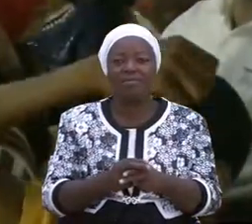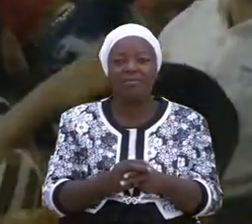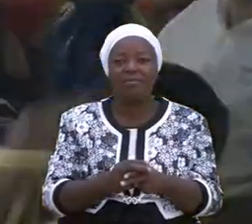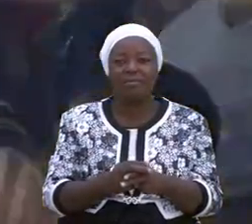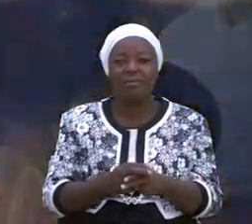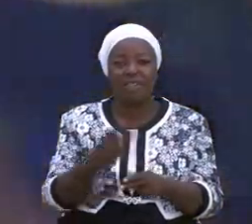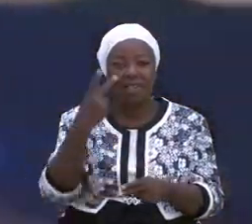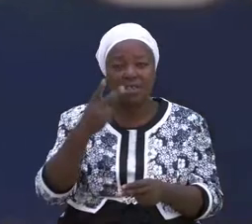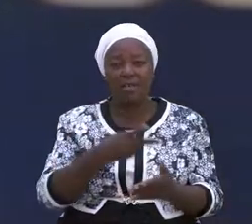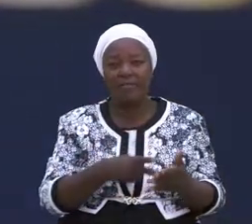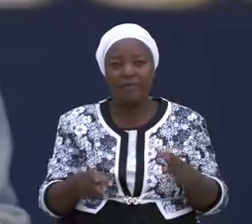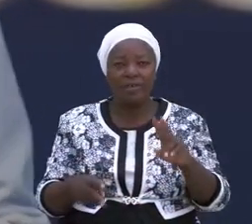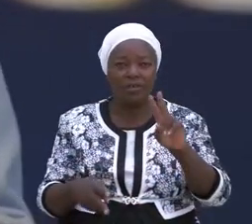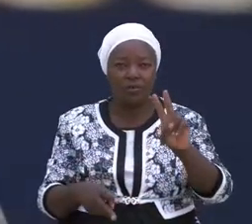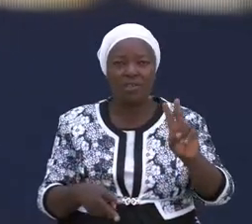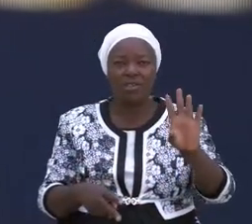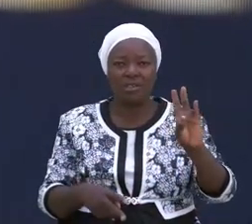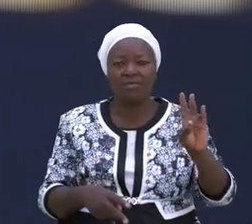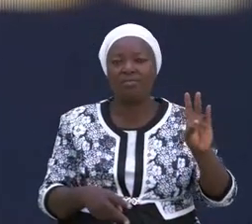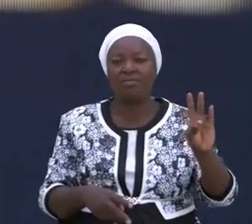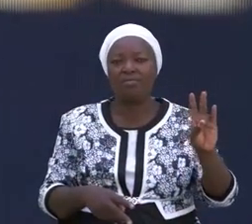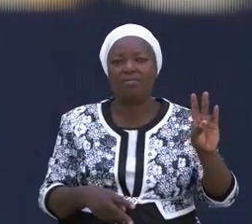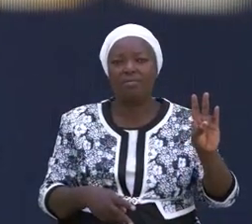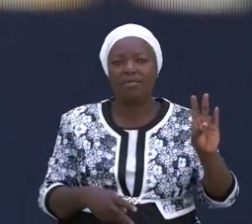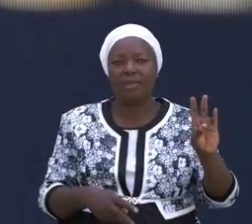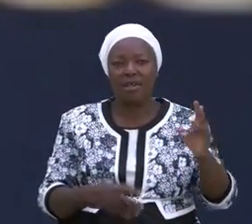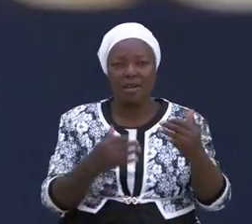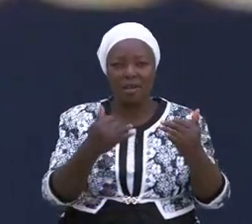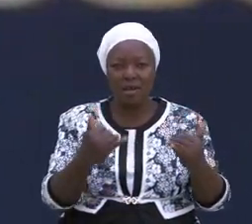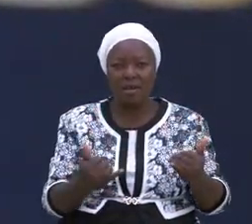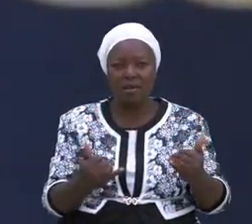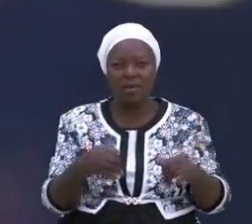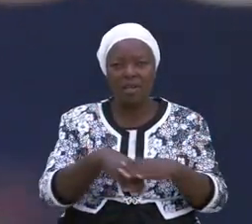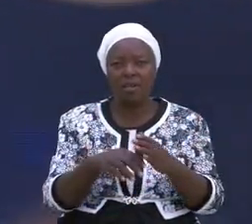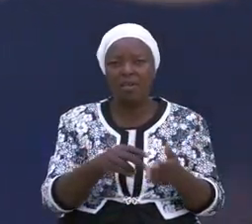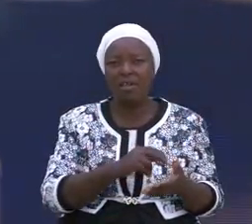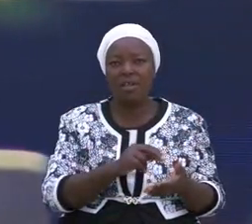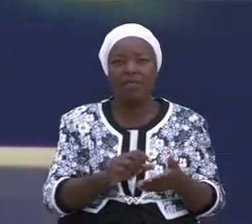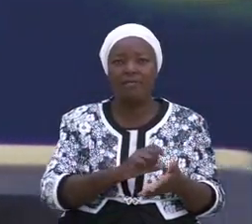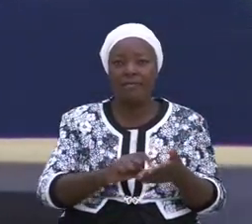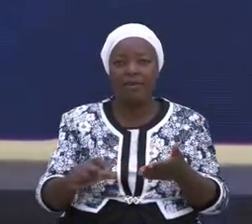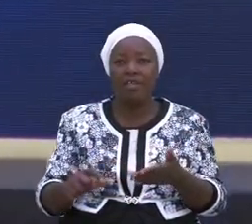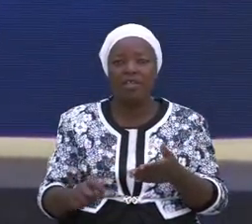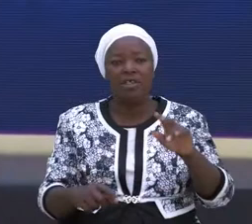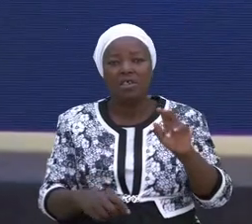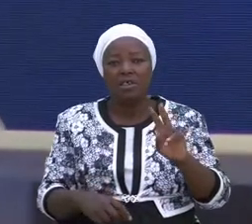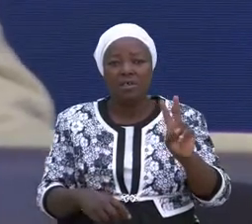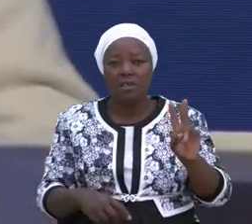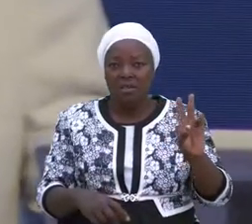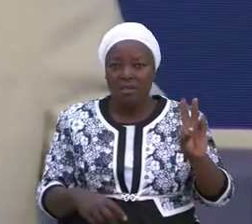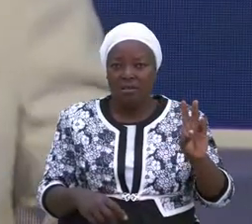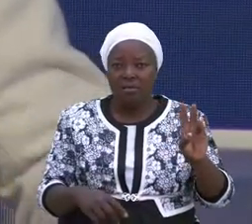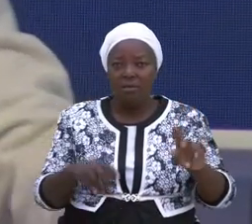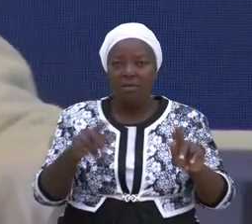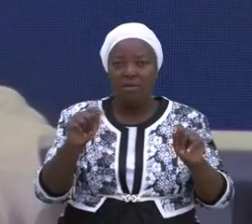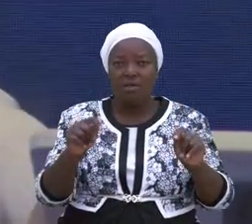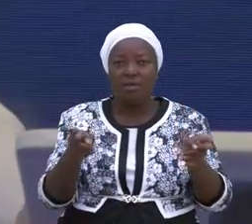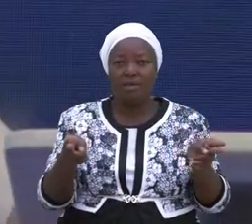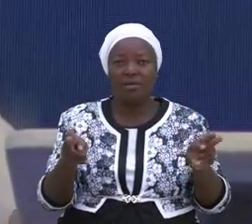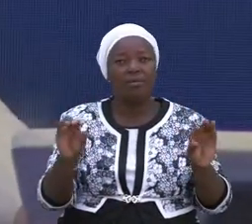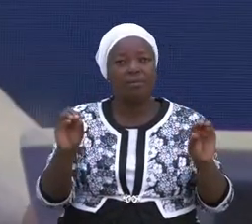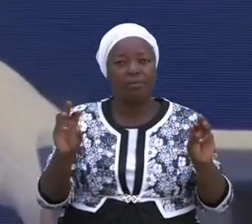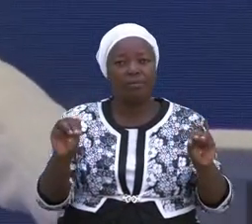verse 27. Now, in verse 27, Thomas did not have to say